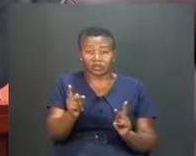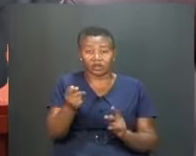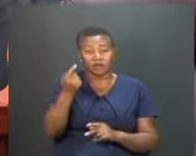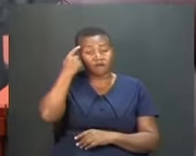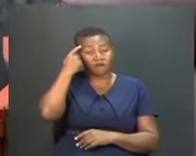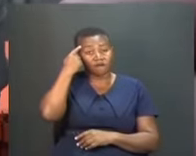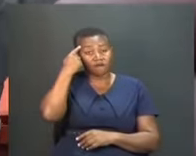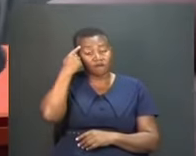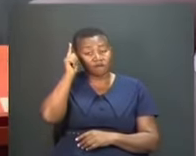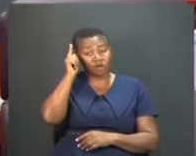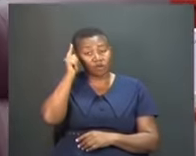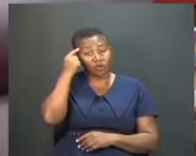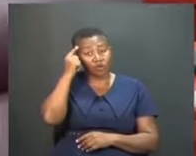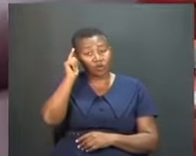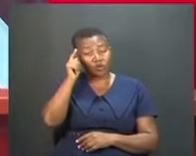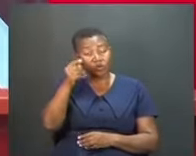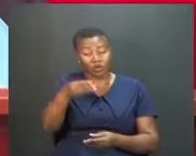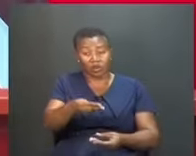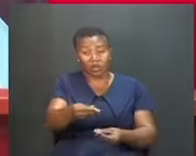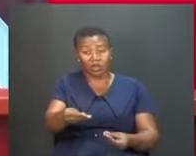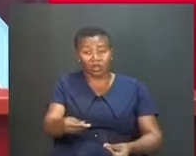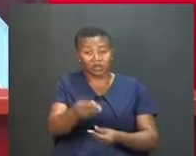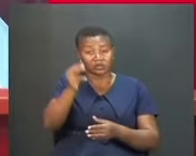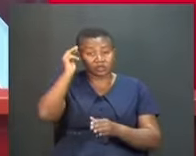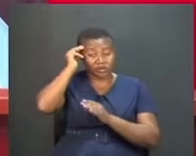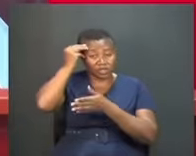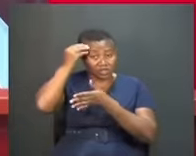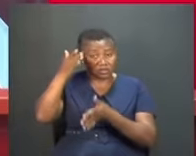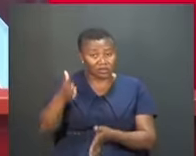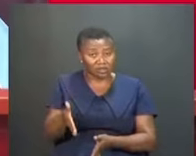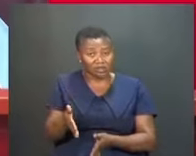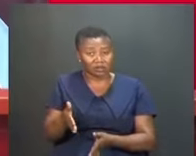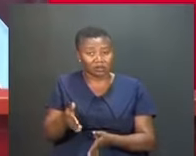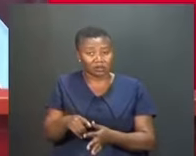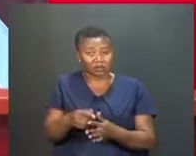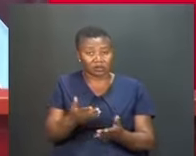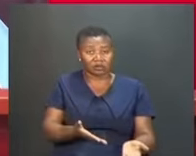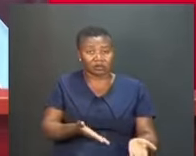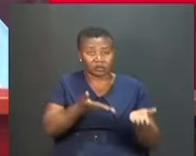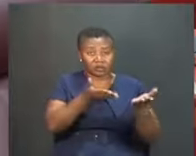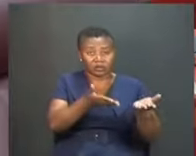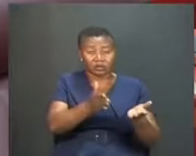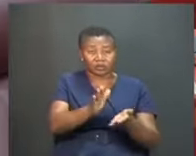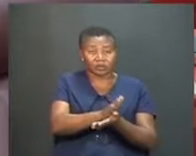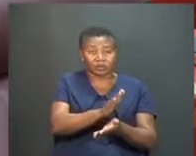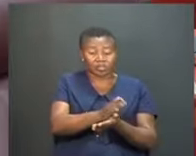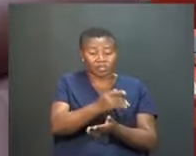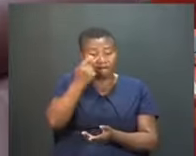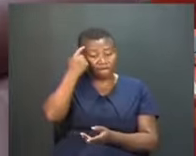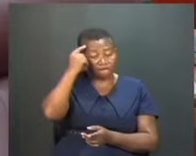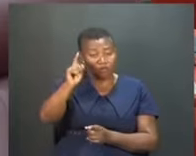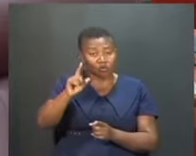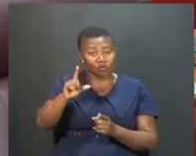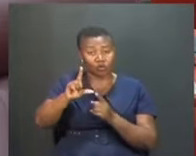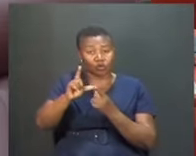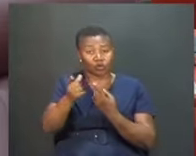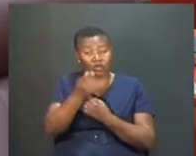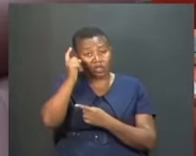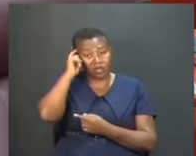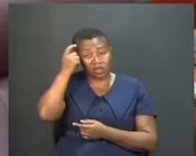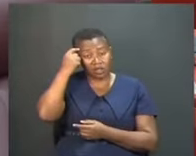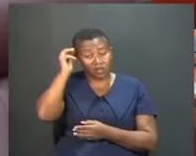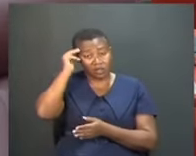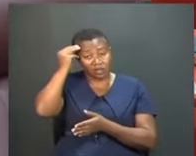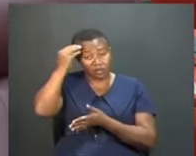the Lands Minister to lay the paper for and on behalf of the local government minister. And